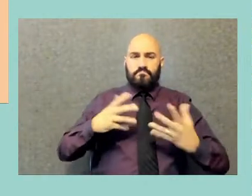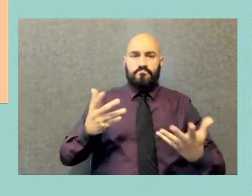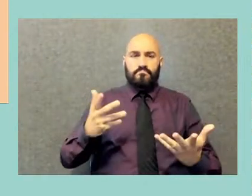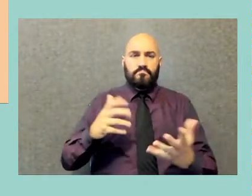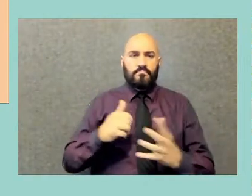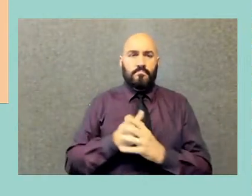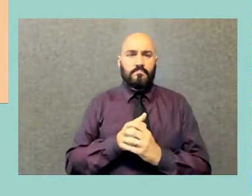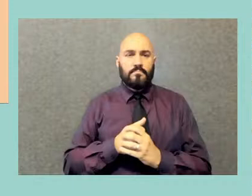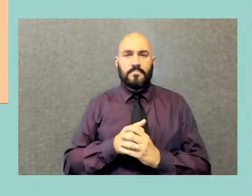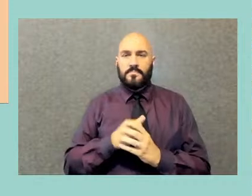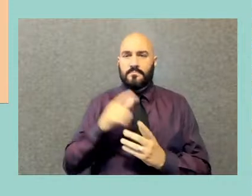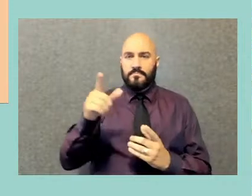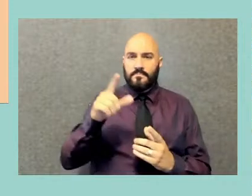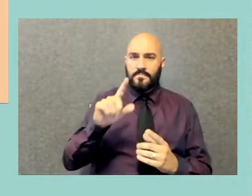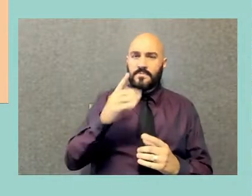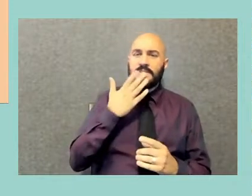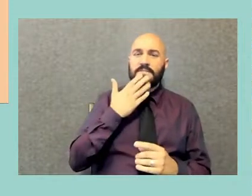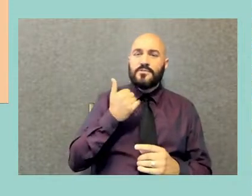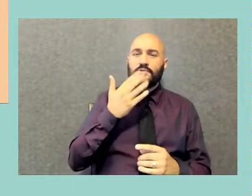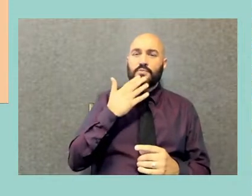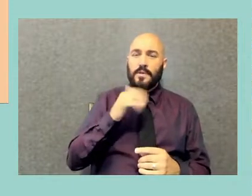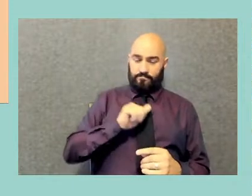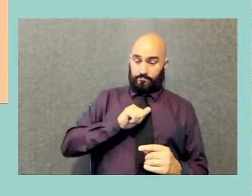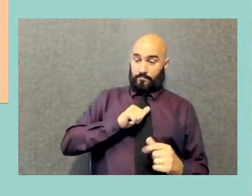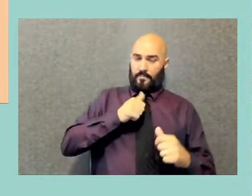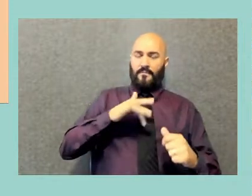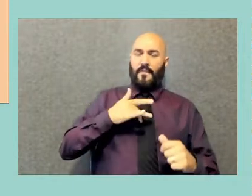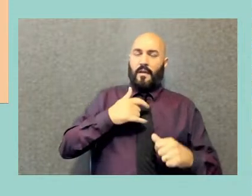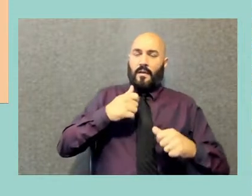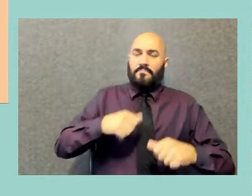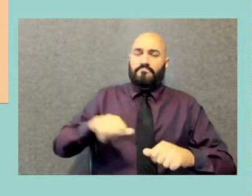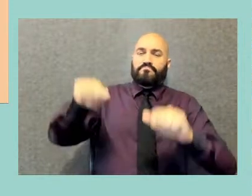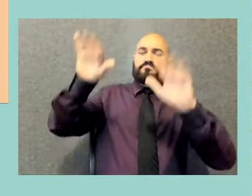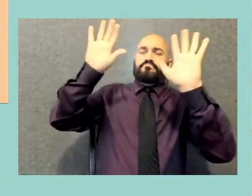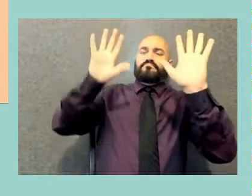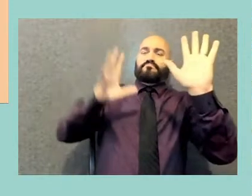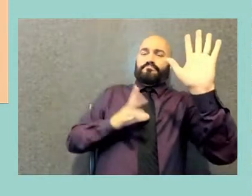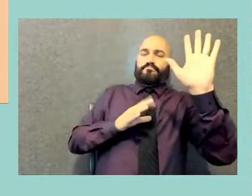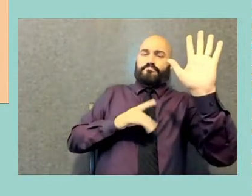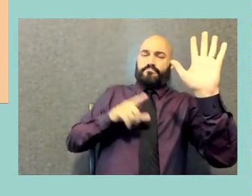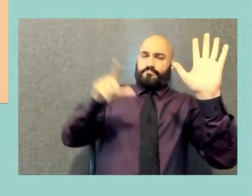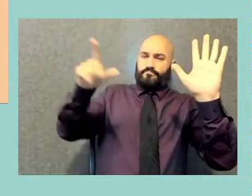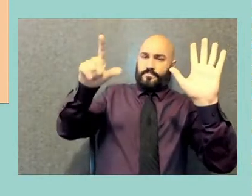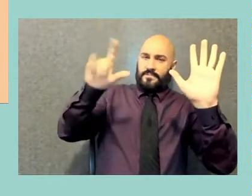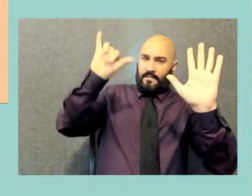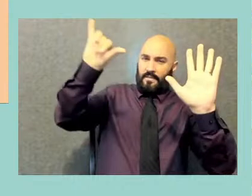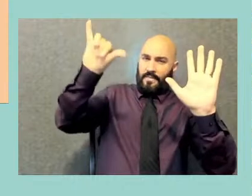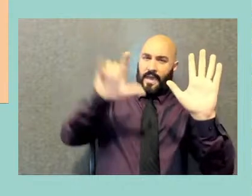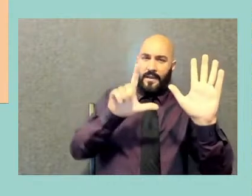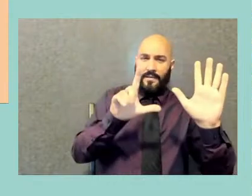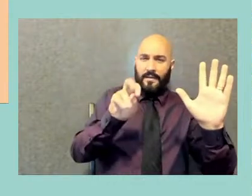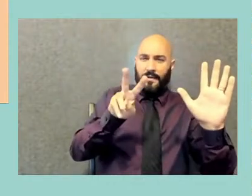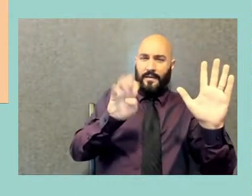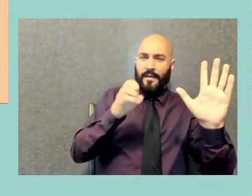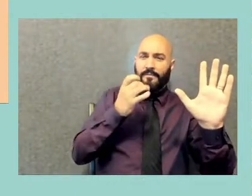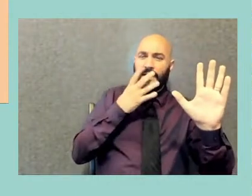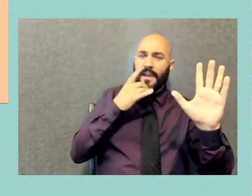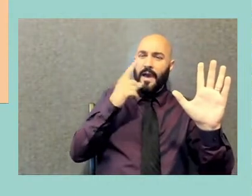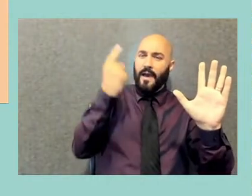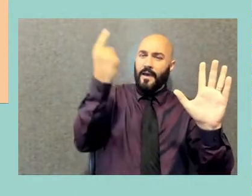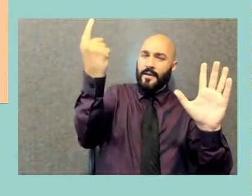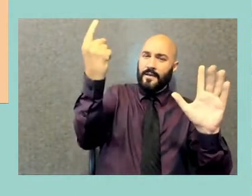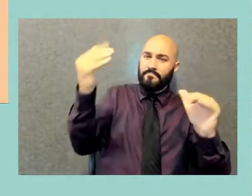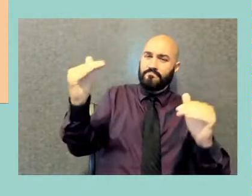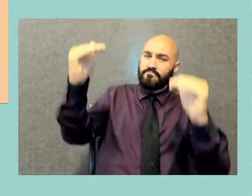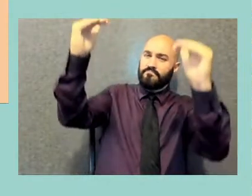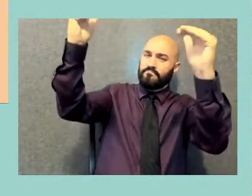opening. We are opening up in sweet surrender to the luminous love light of the